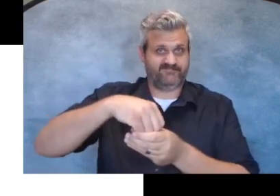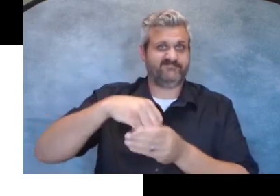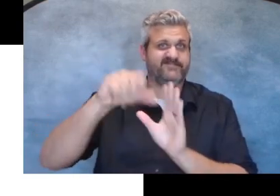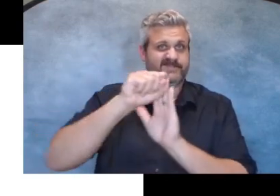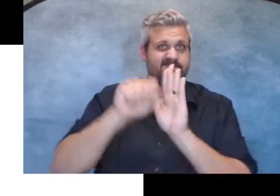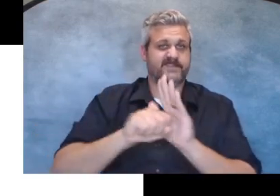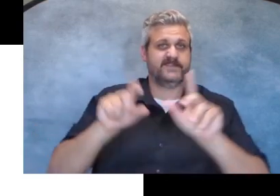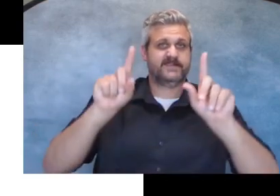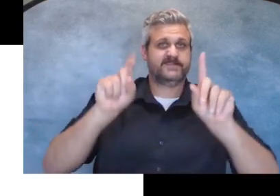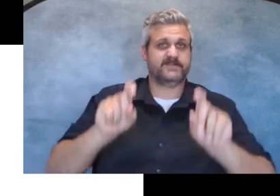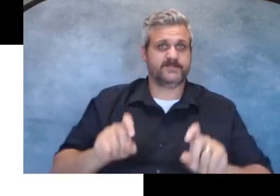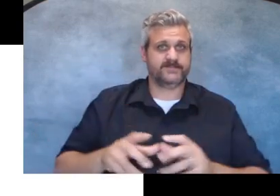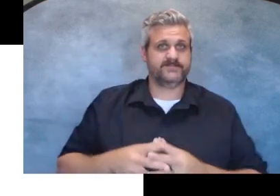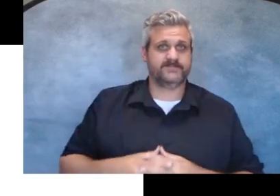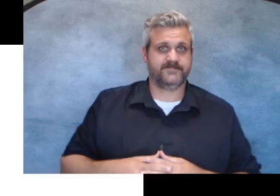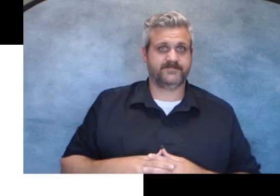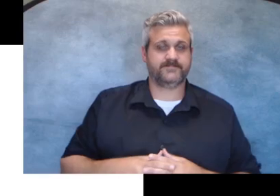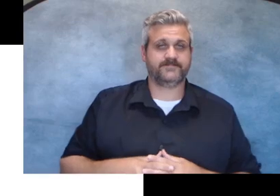on state assessments.